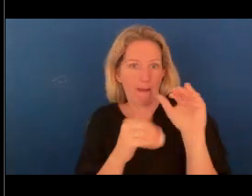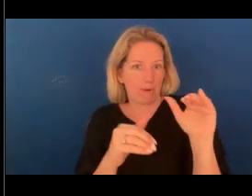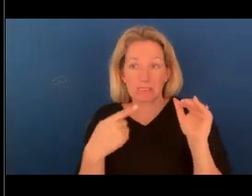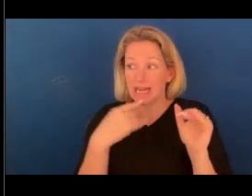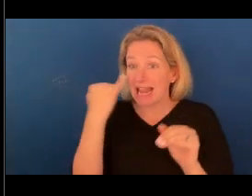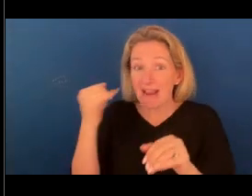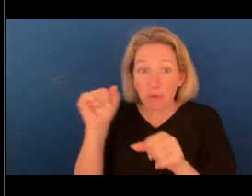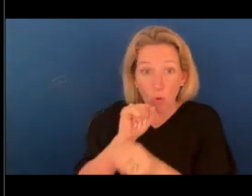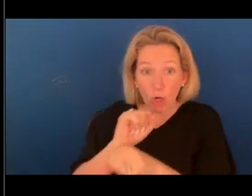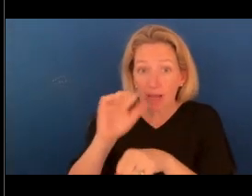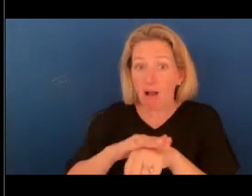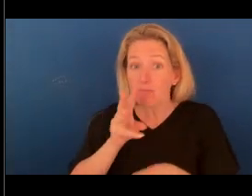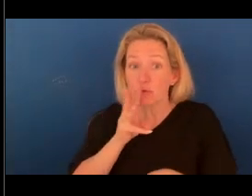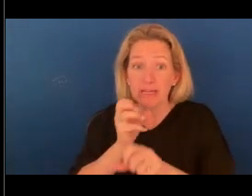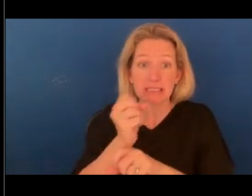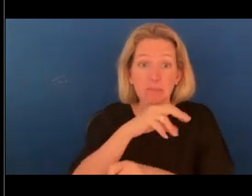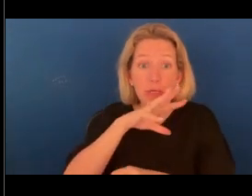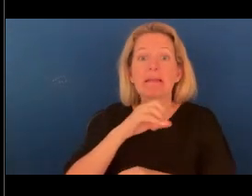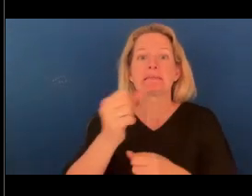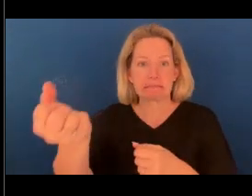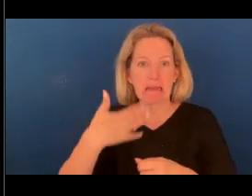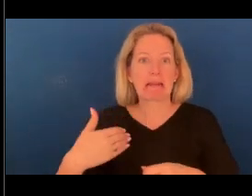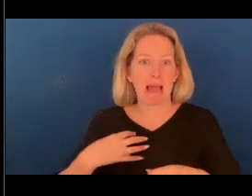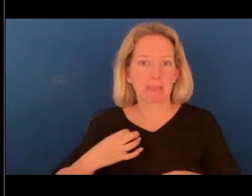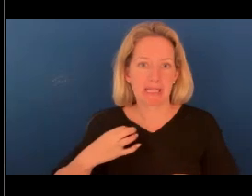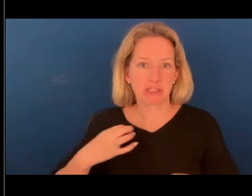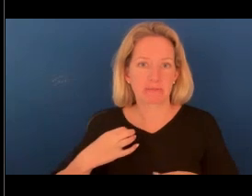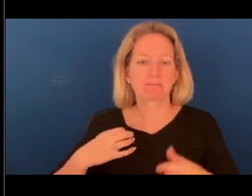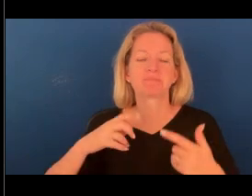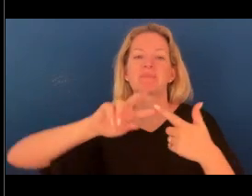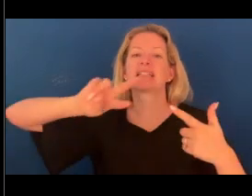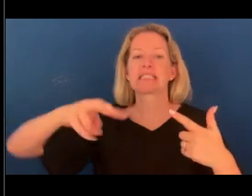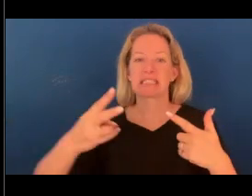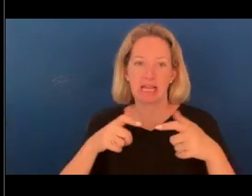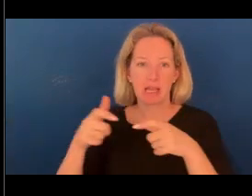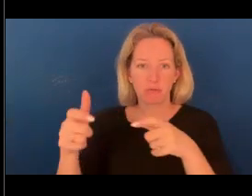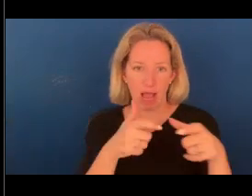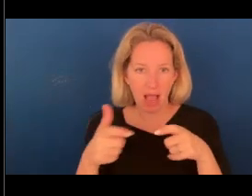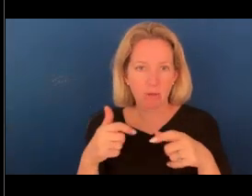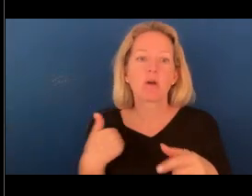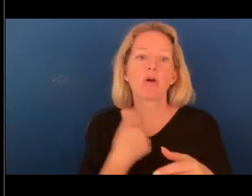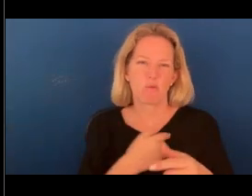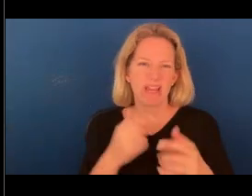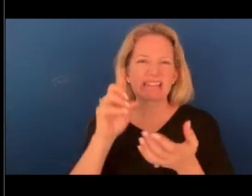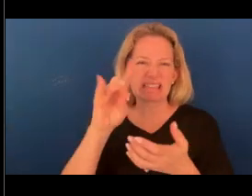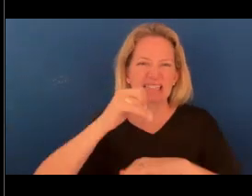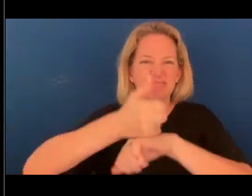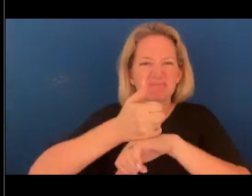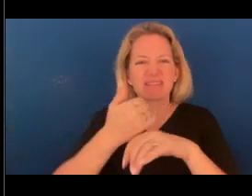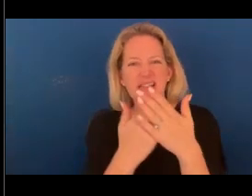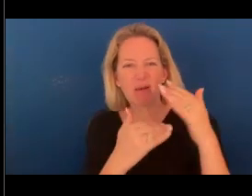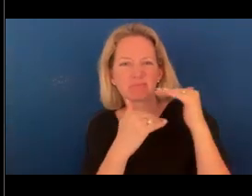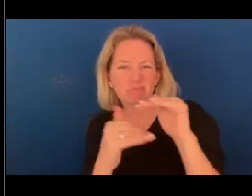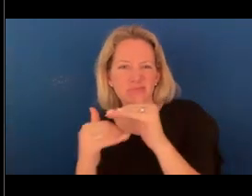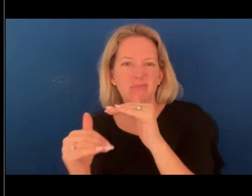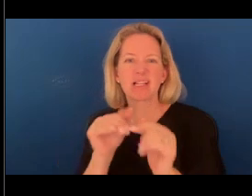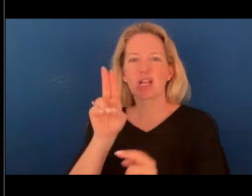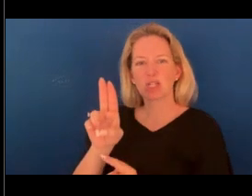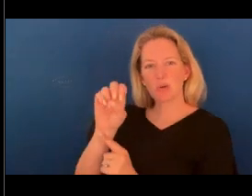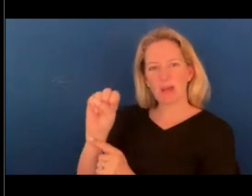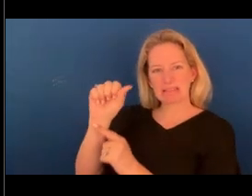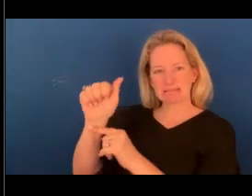send us your application. Round two, next please. Round two, we put up some guardrails and said you have to be US based